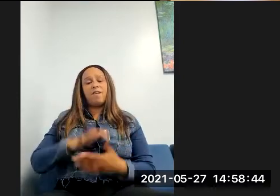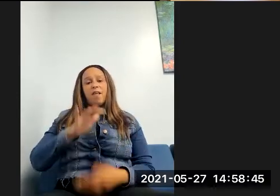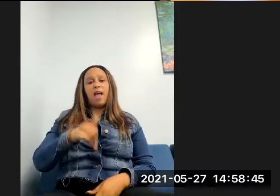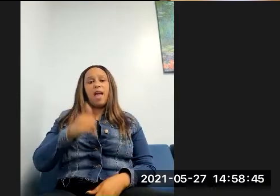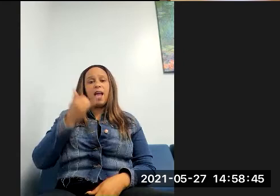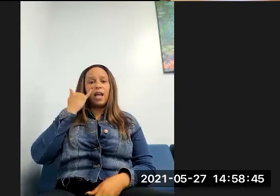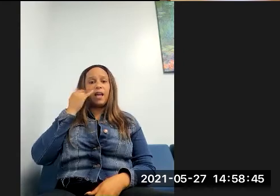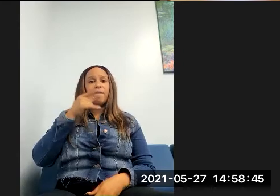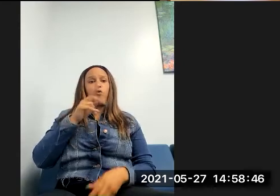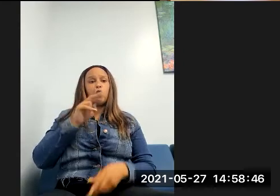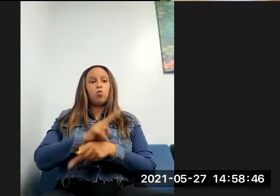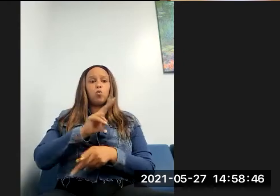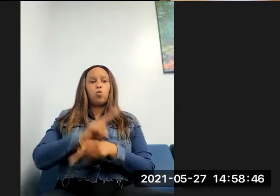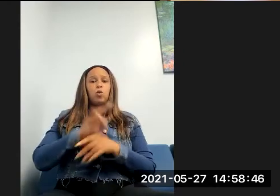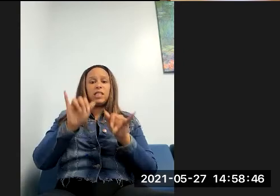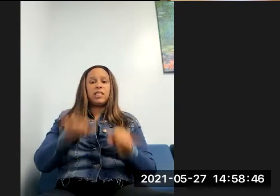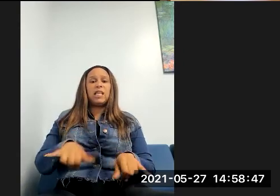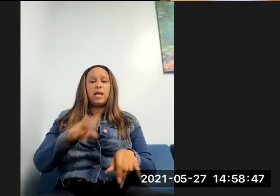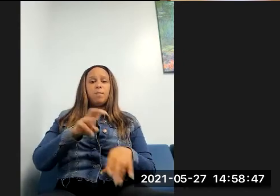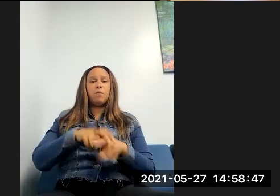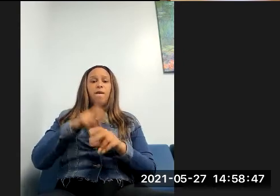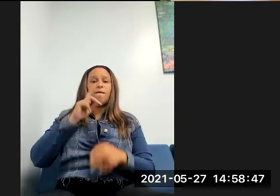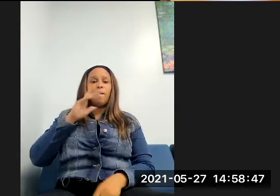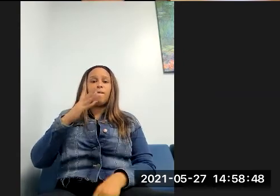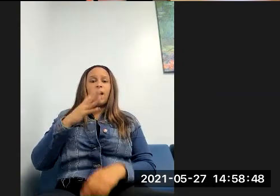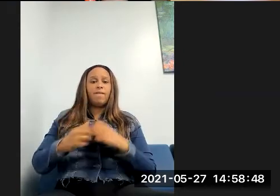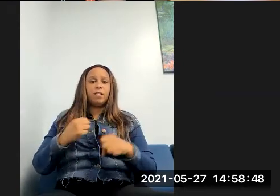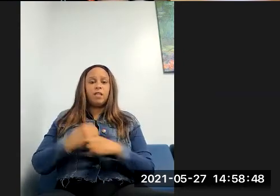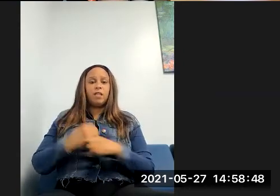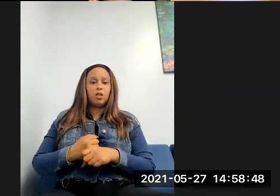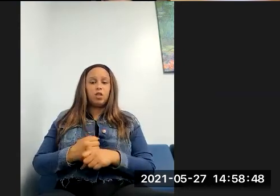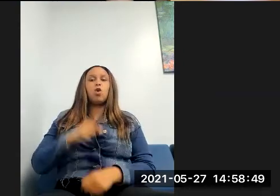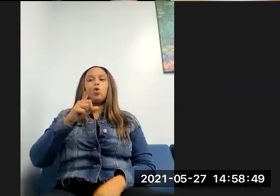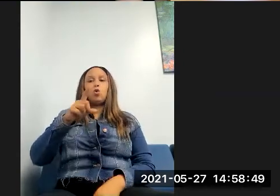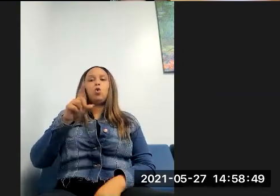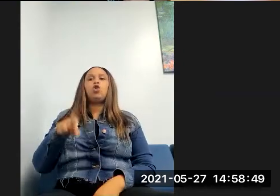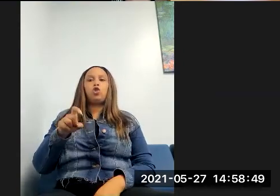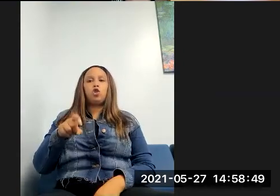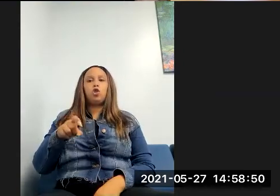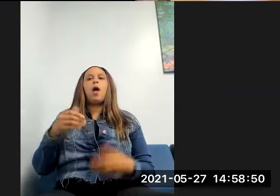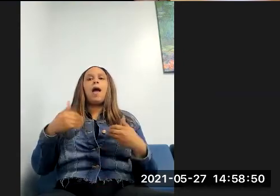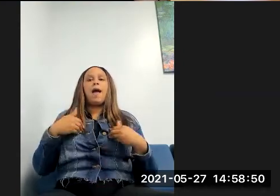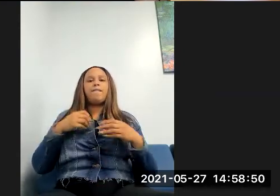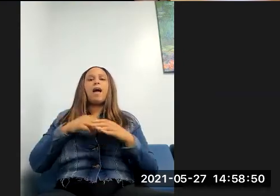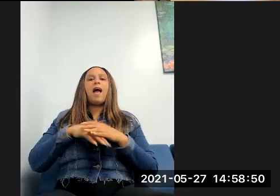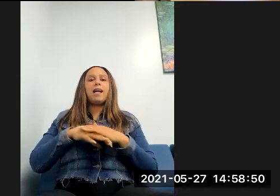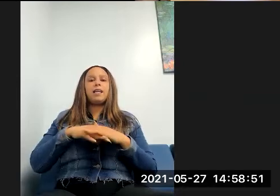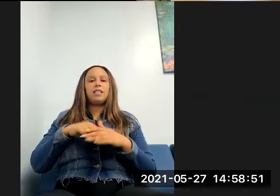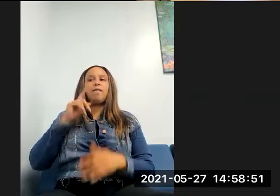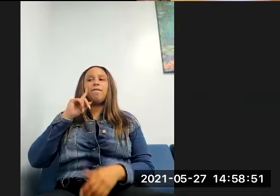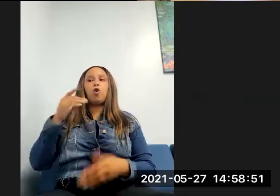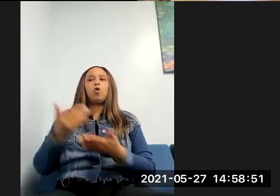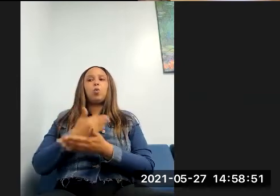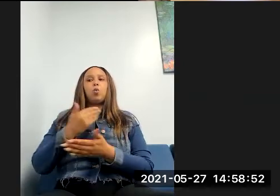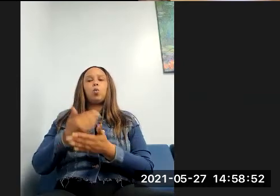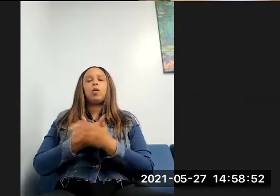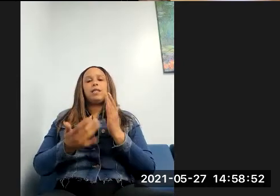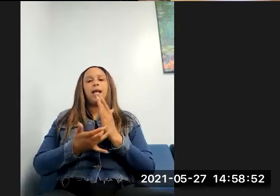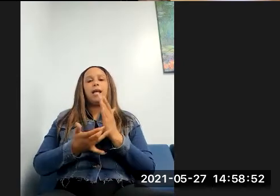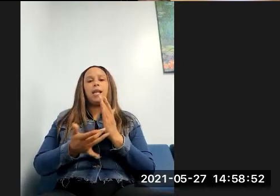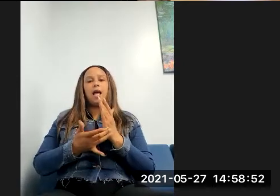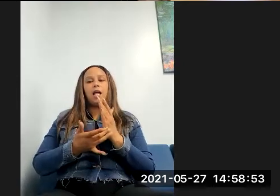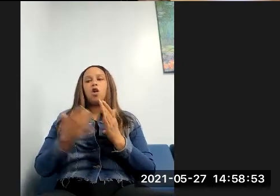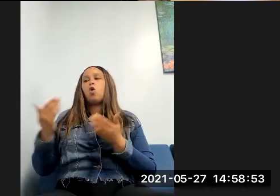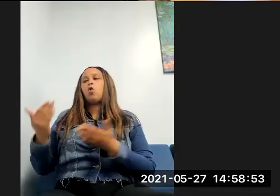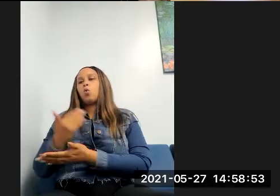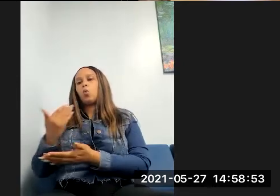the same chair for 5 years, you should be able to get access to new technologies, new